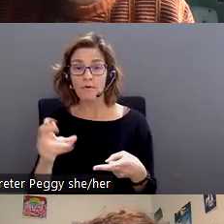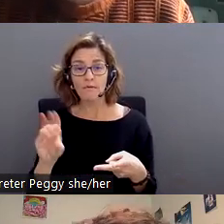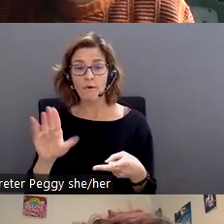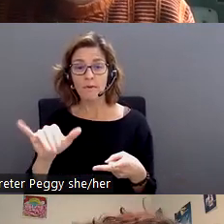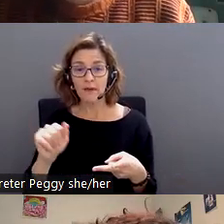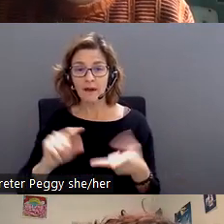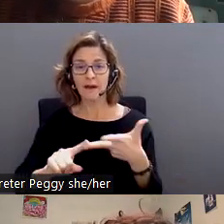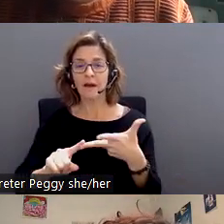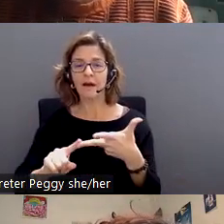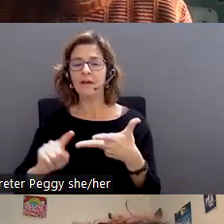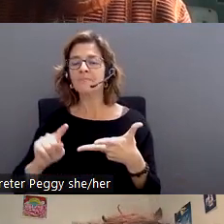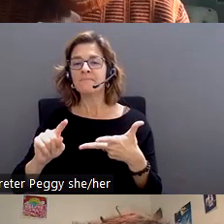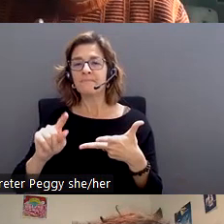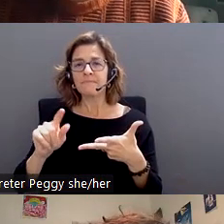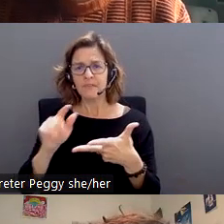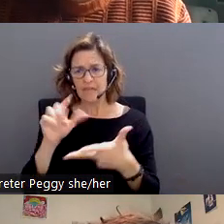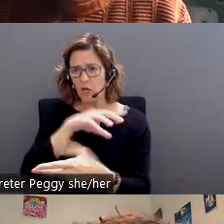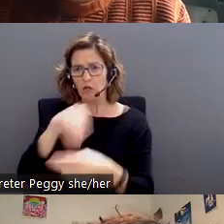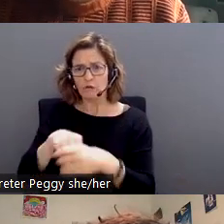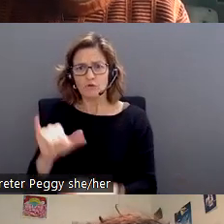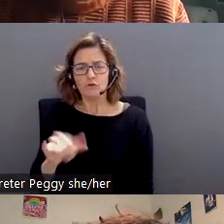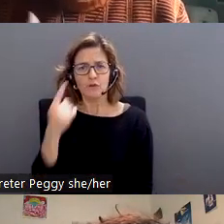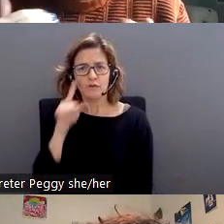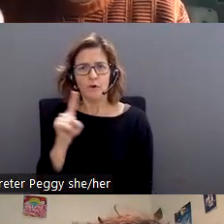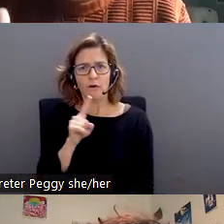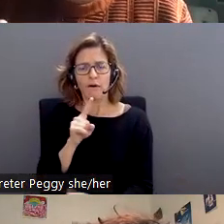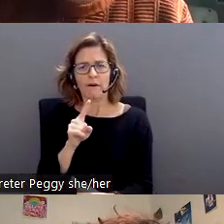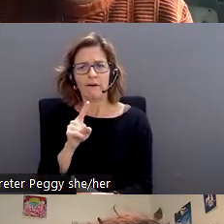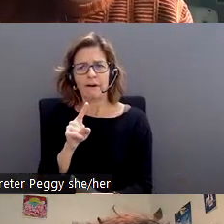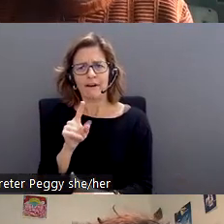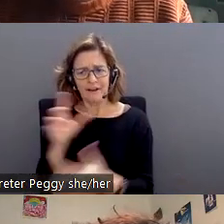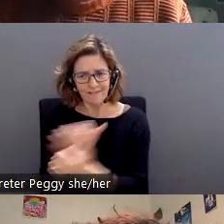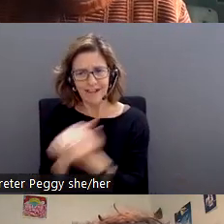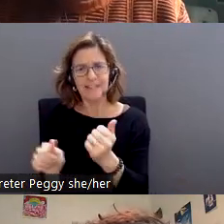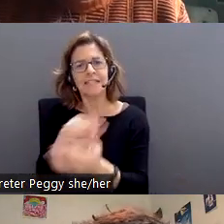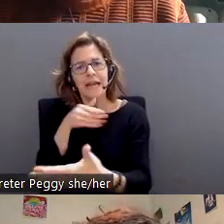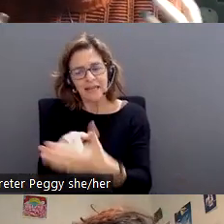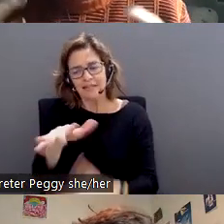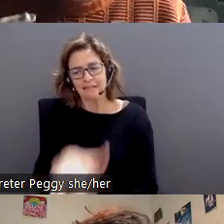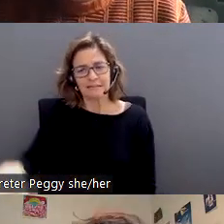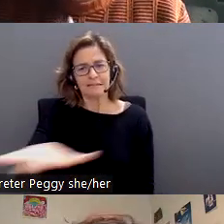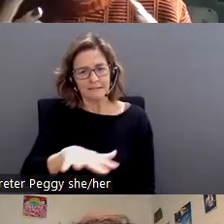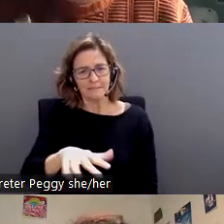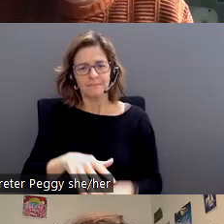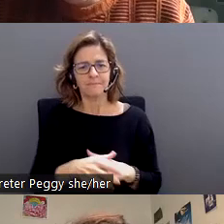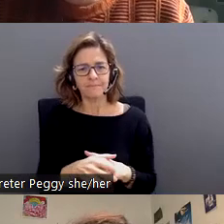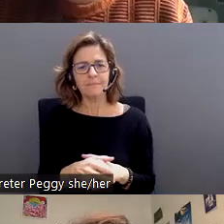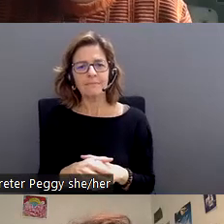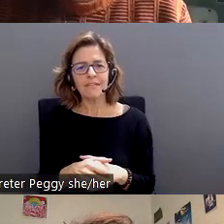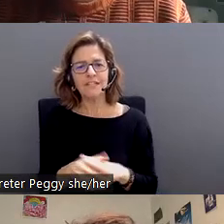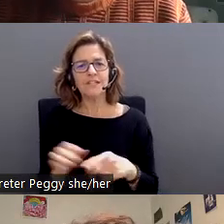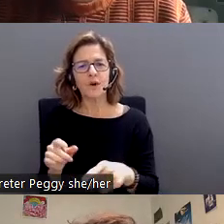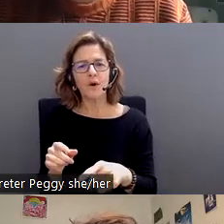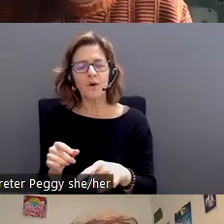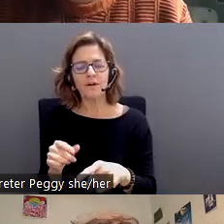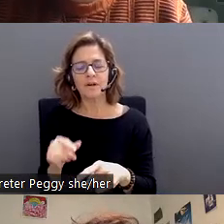from 2022 where the Canadian Women's Foundation also just talked about some of those special compounding